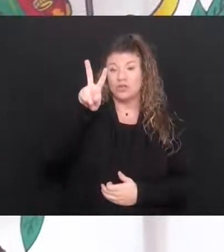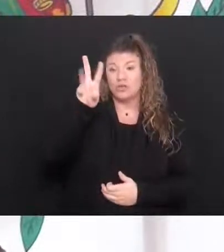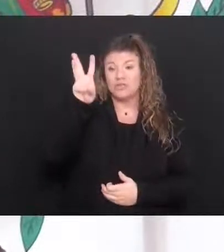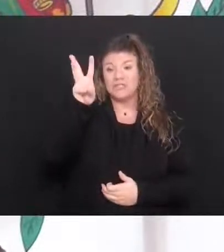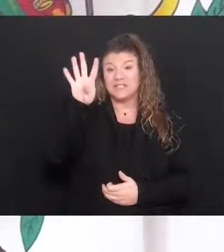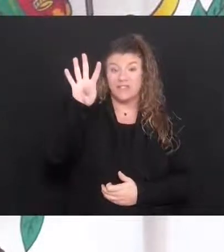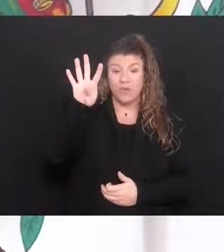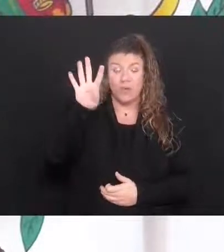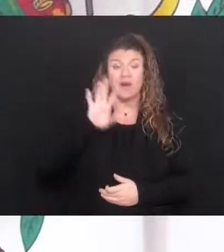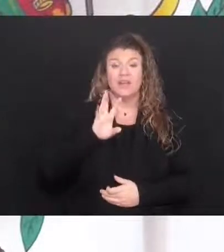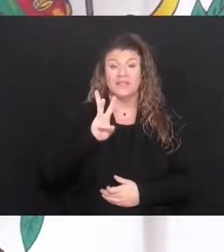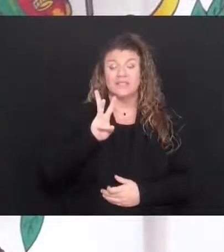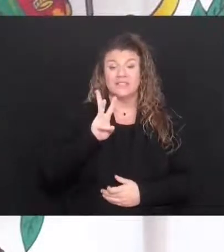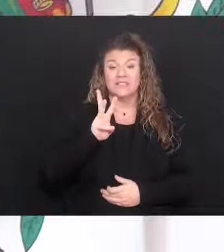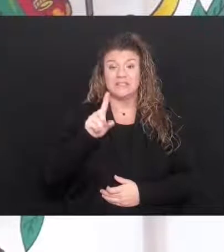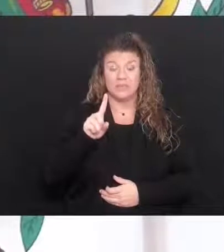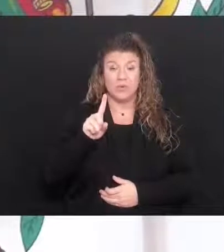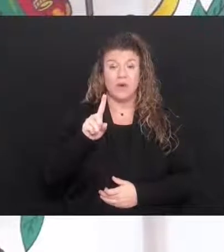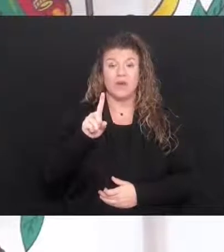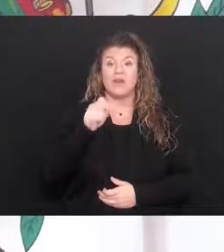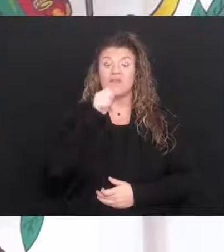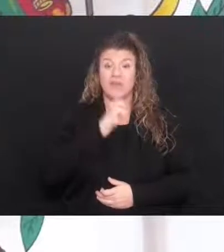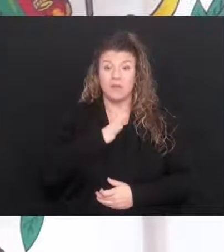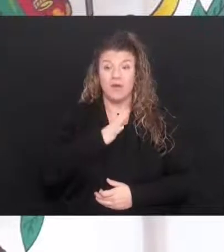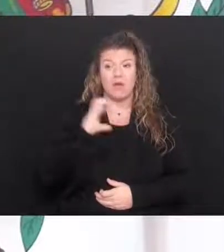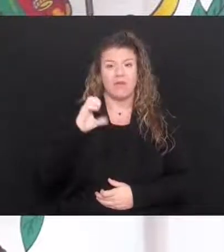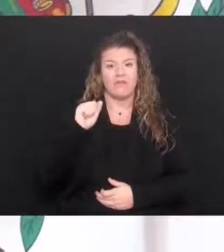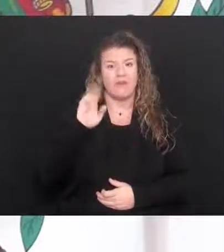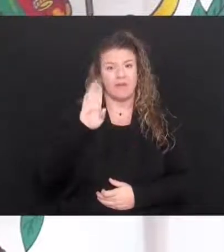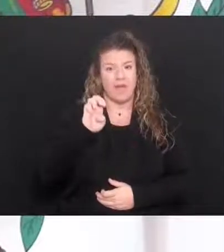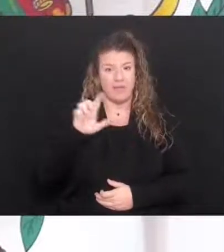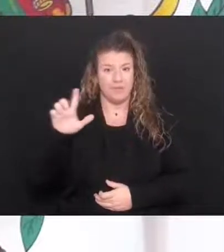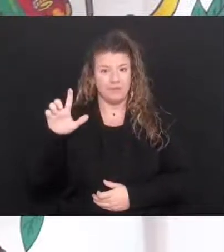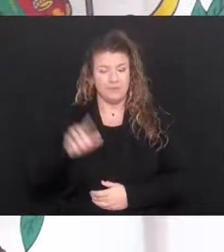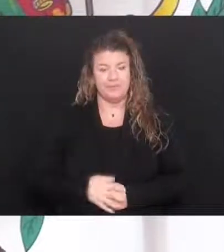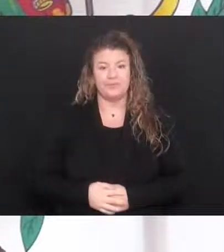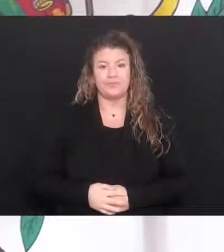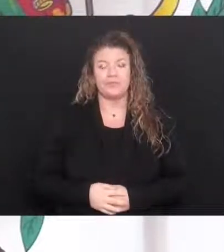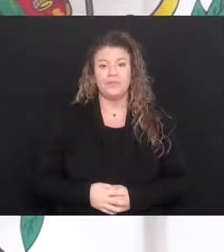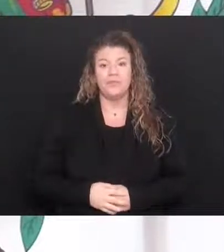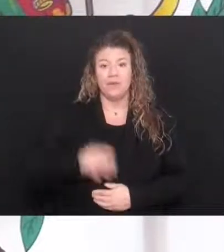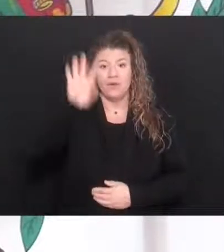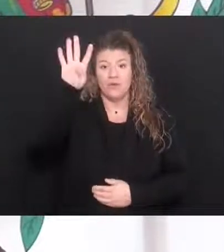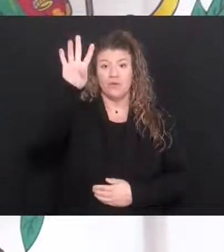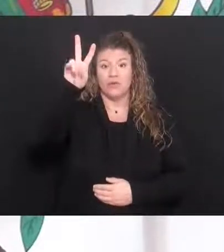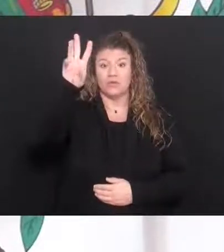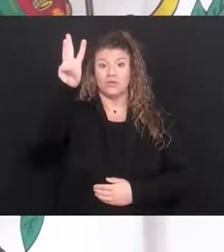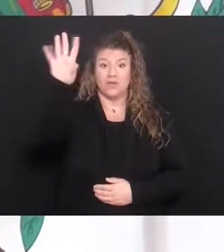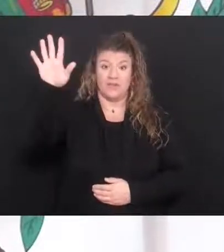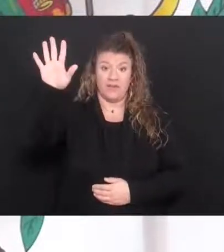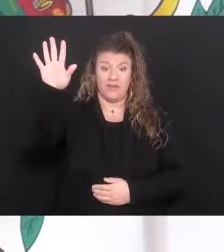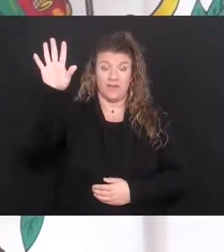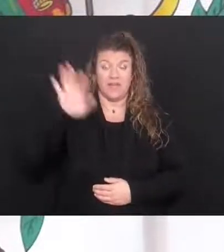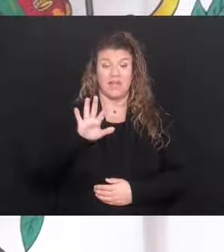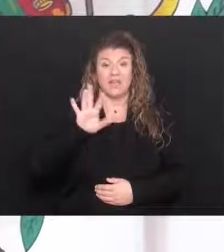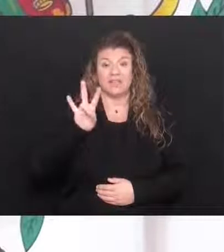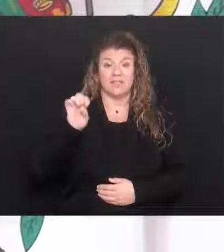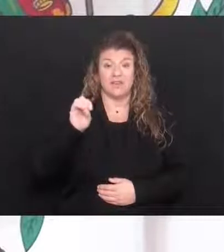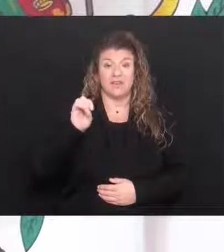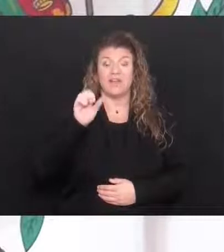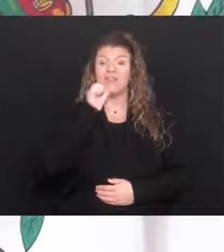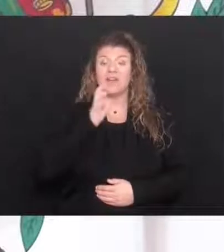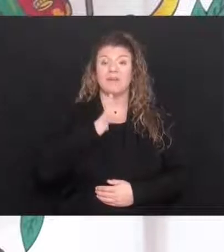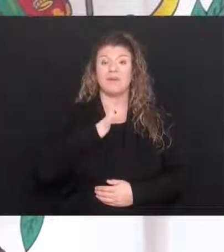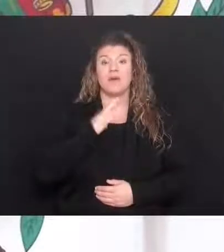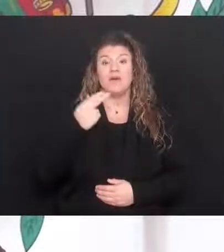4,264th death is a 61-year-old female from Cabell County. The 4,265th death is a 70-year-old